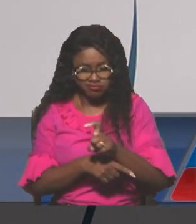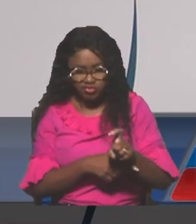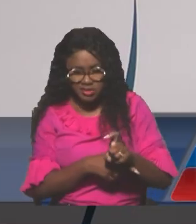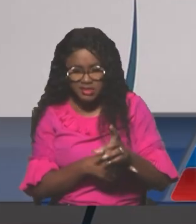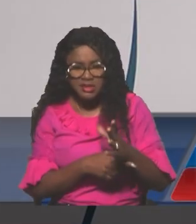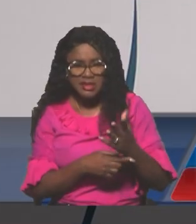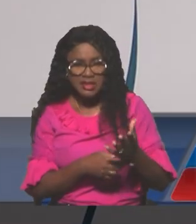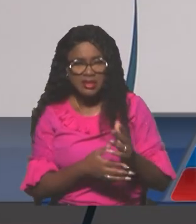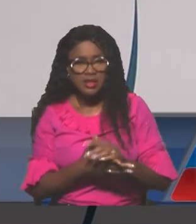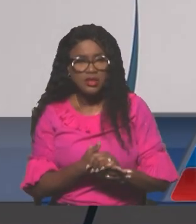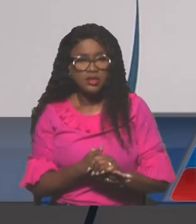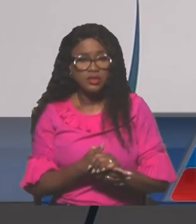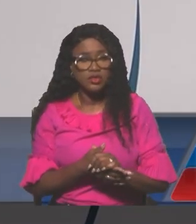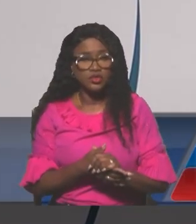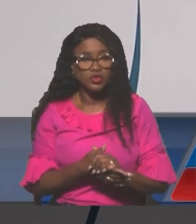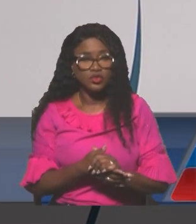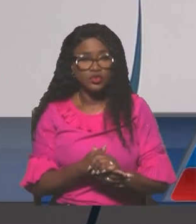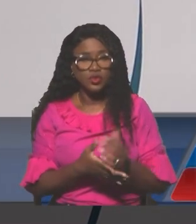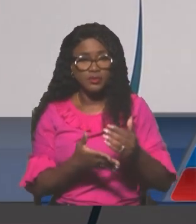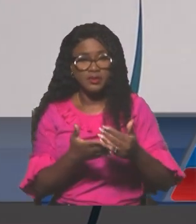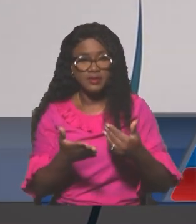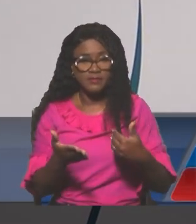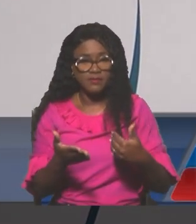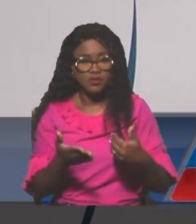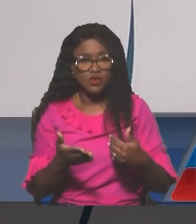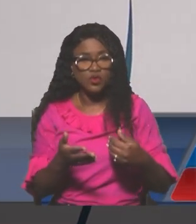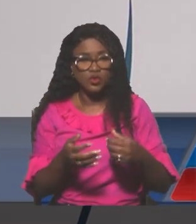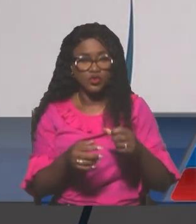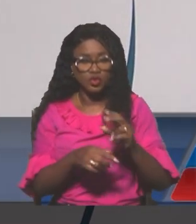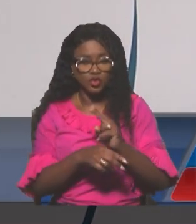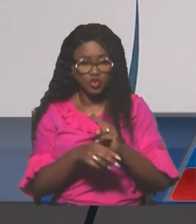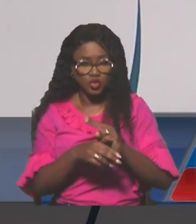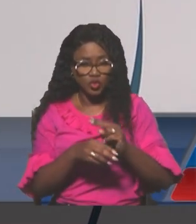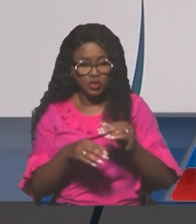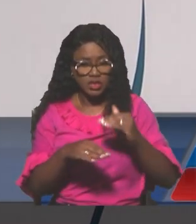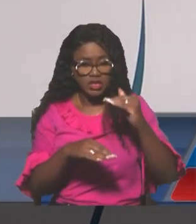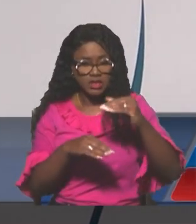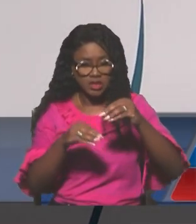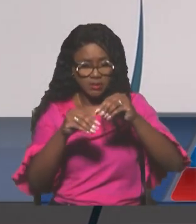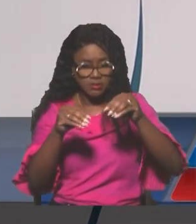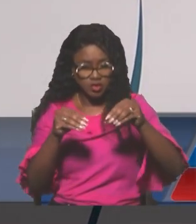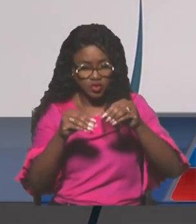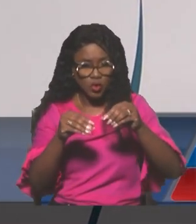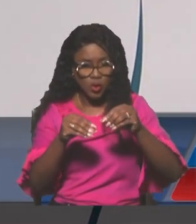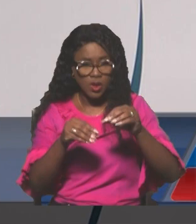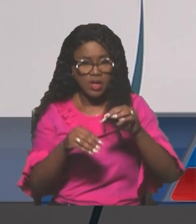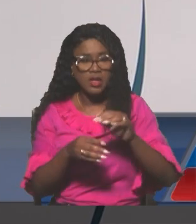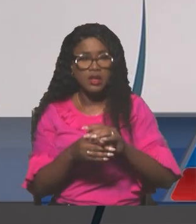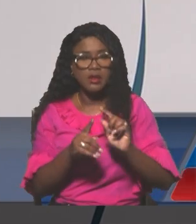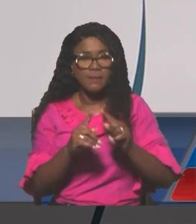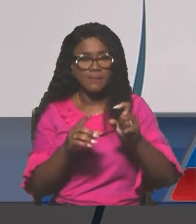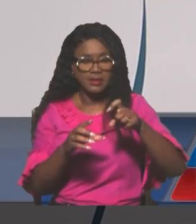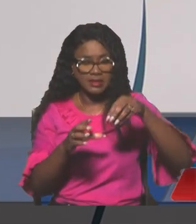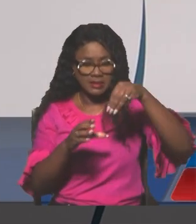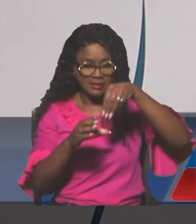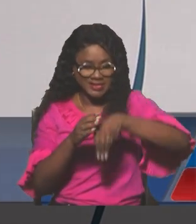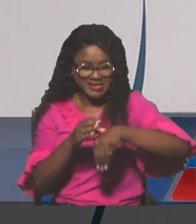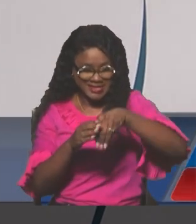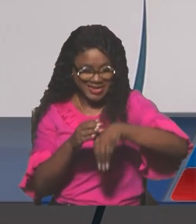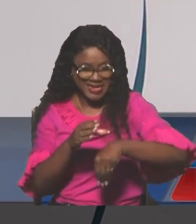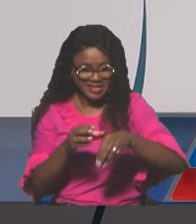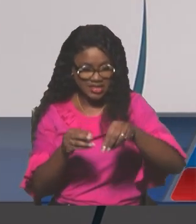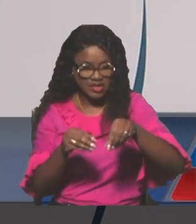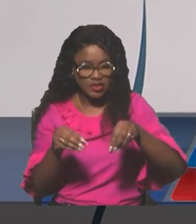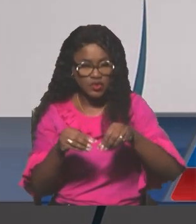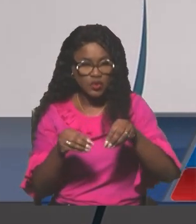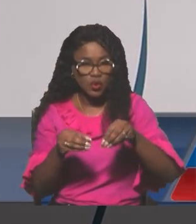so on. Whereby we suggest topsoil fertilize, but we learned that, you know, into the soil is the best way so